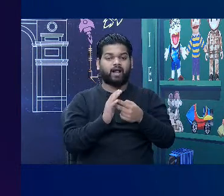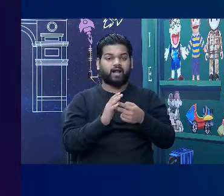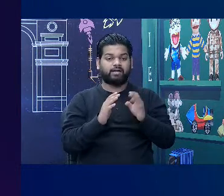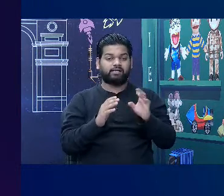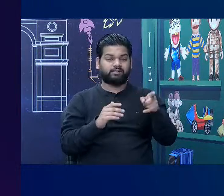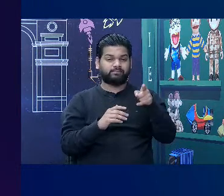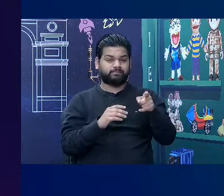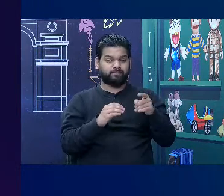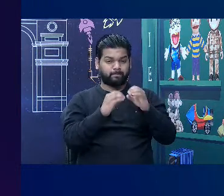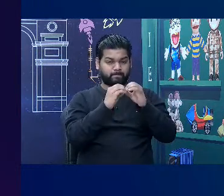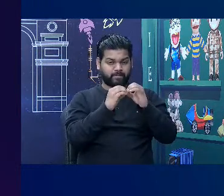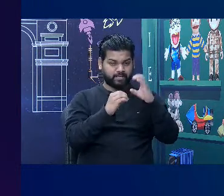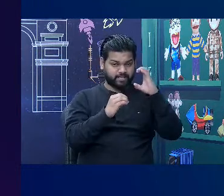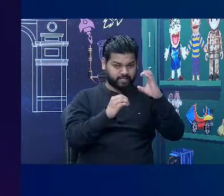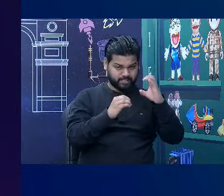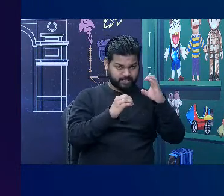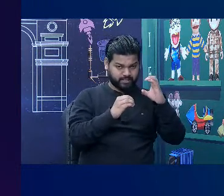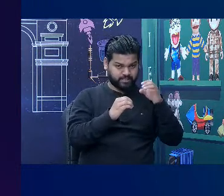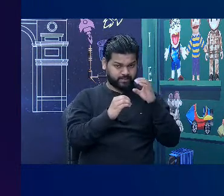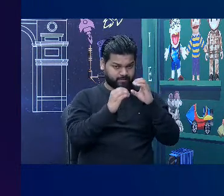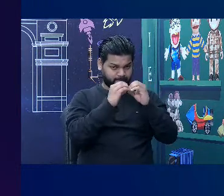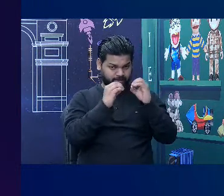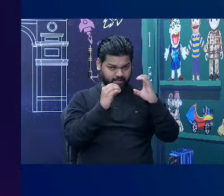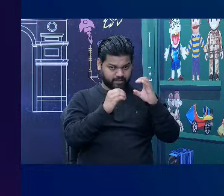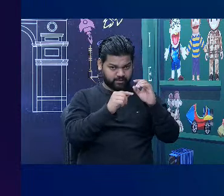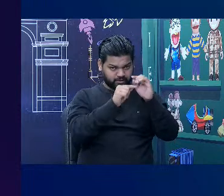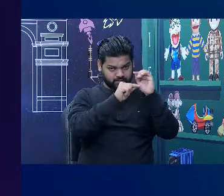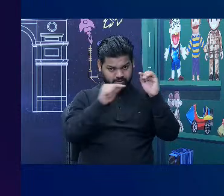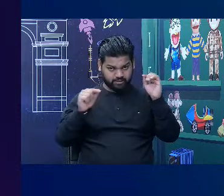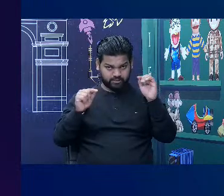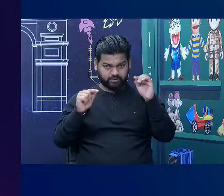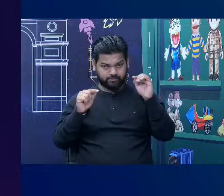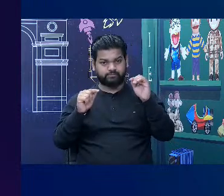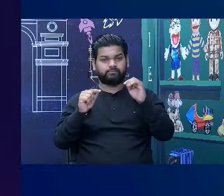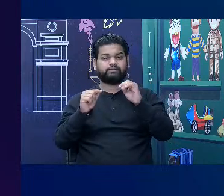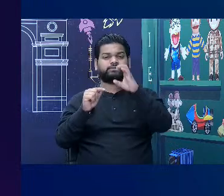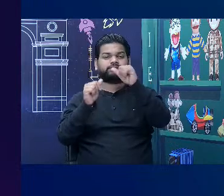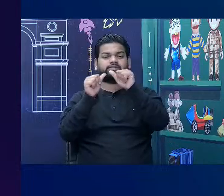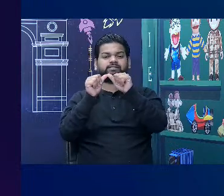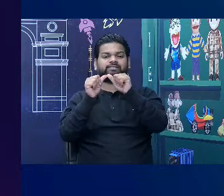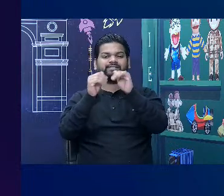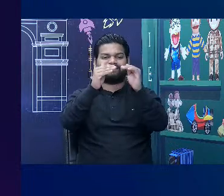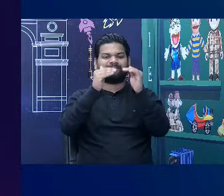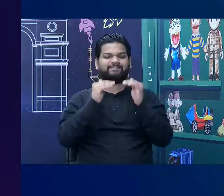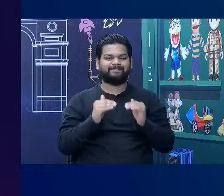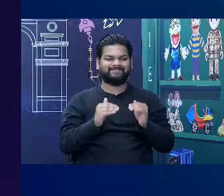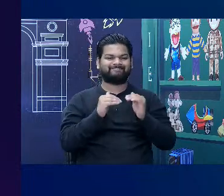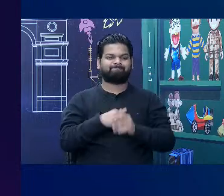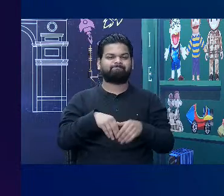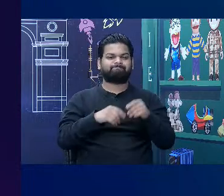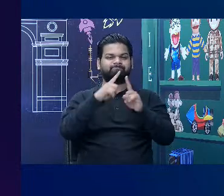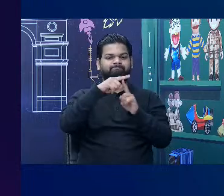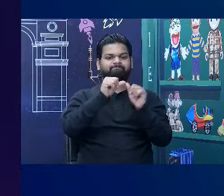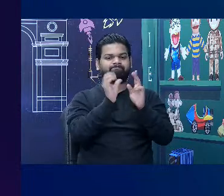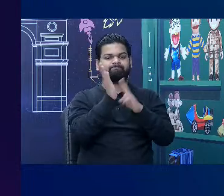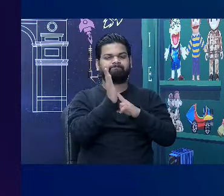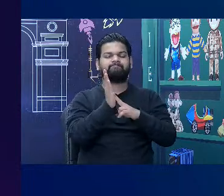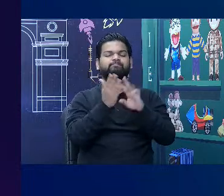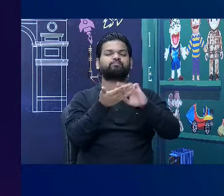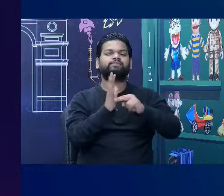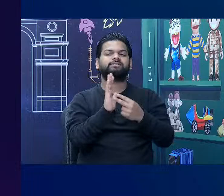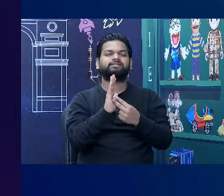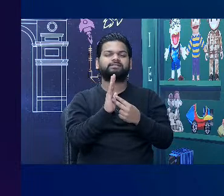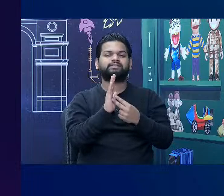us see the converse, that is cosecant of angle A is reciprocal of sine of angle